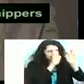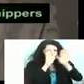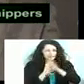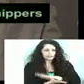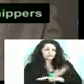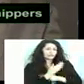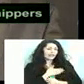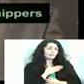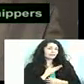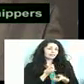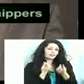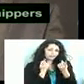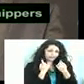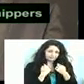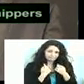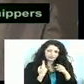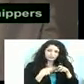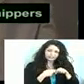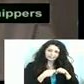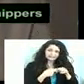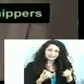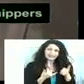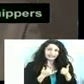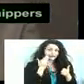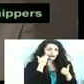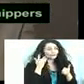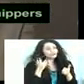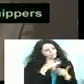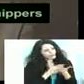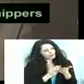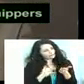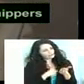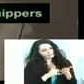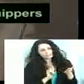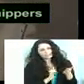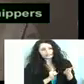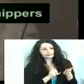that you are with us today. Please know that you are a part of us as much as we